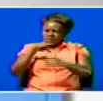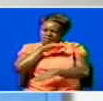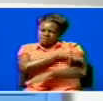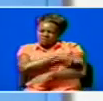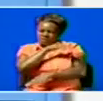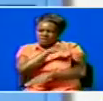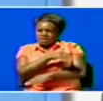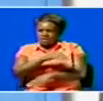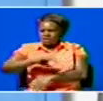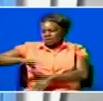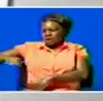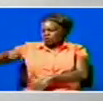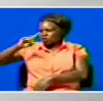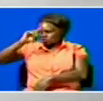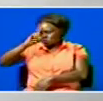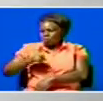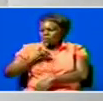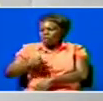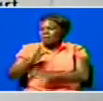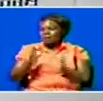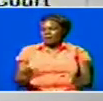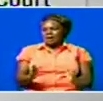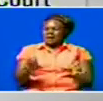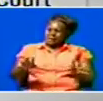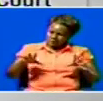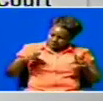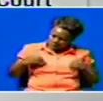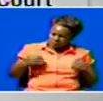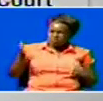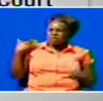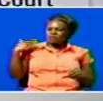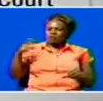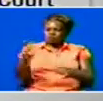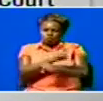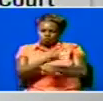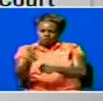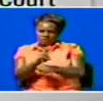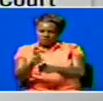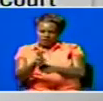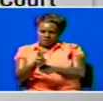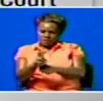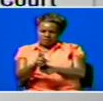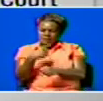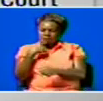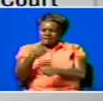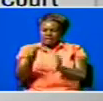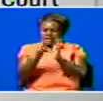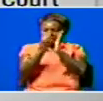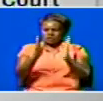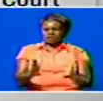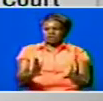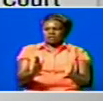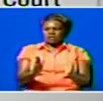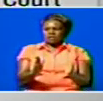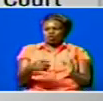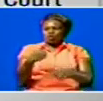evening, the County Commander, despite committing himself to oversee the operation, informed their agent that he will